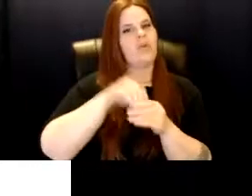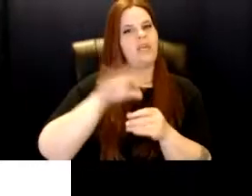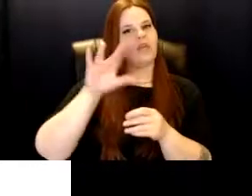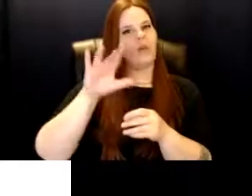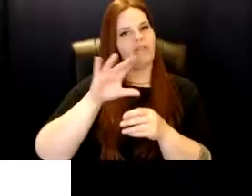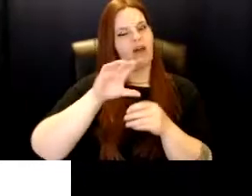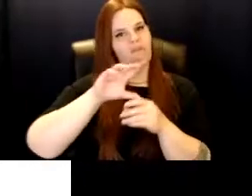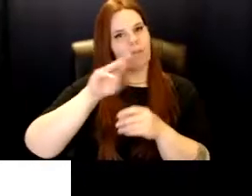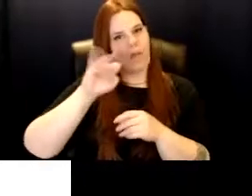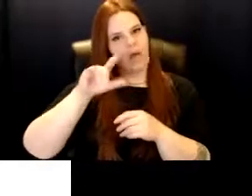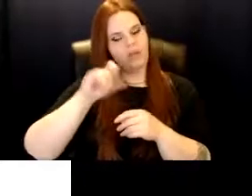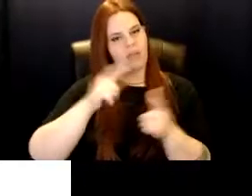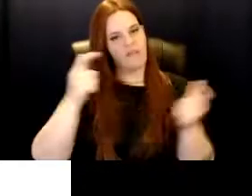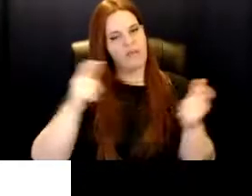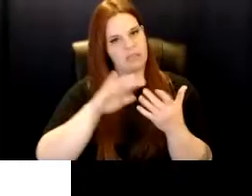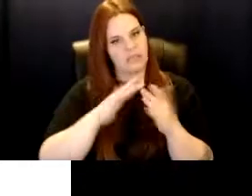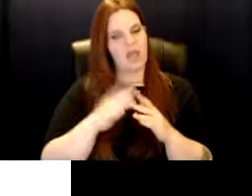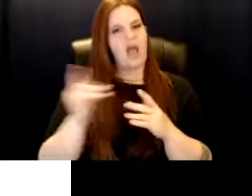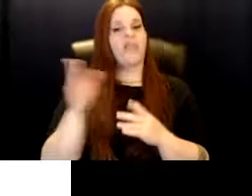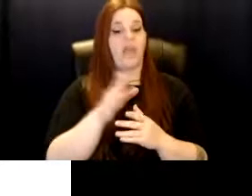categories. About